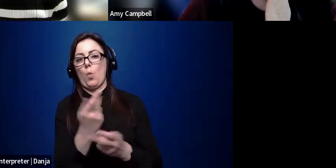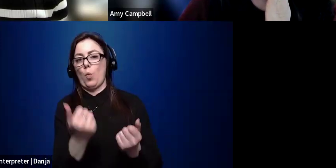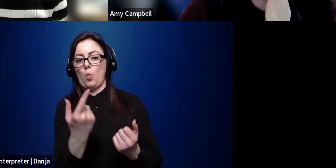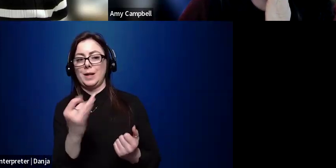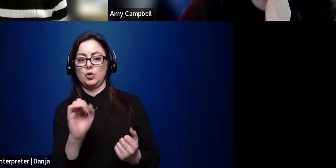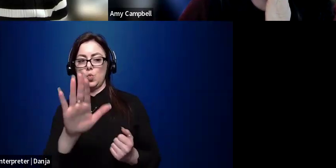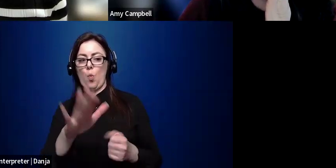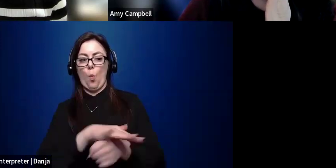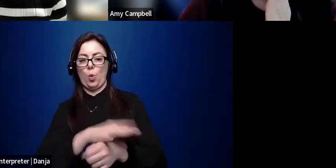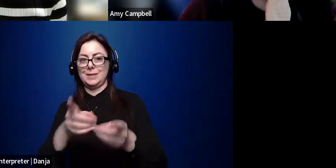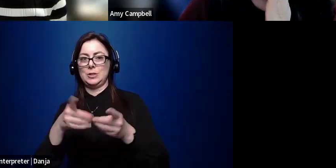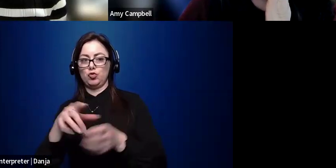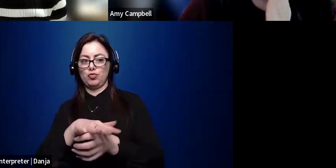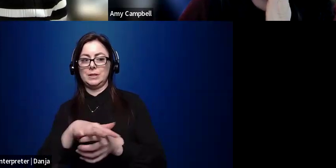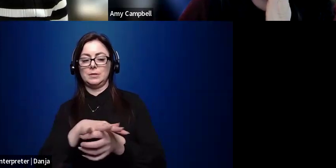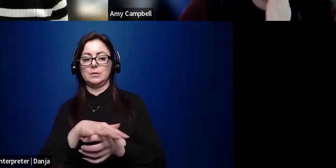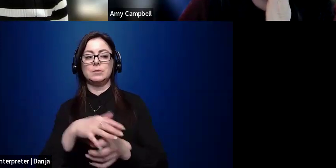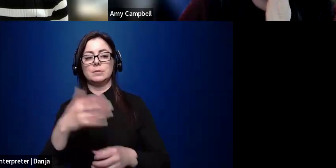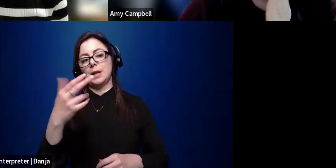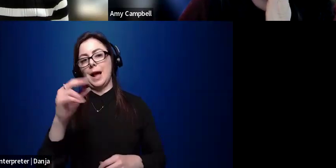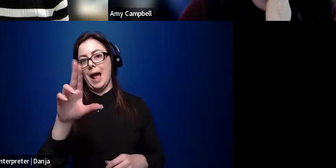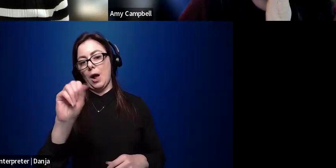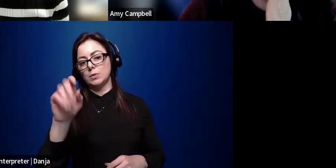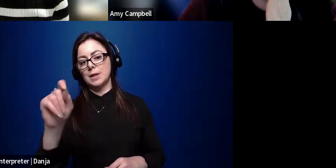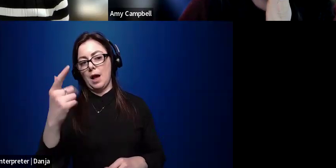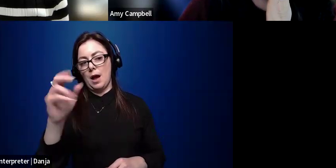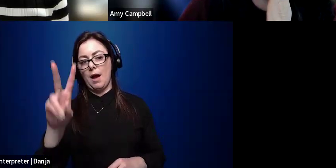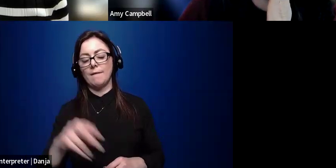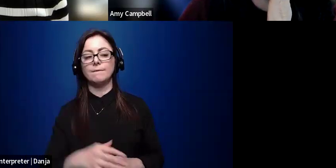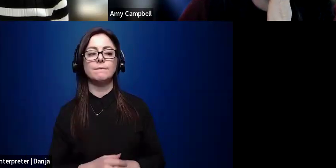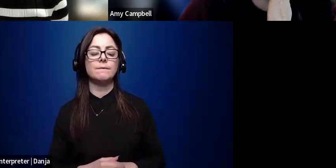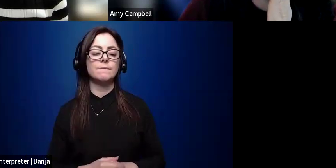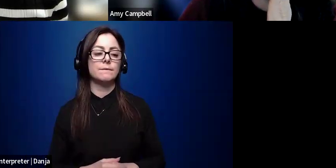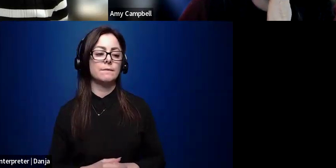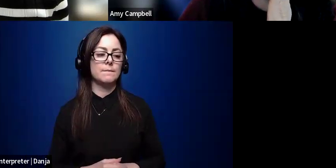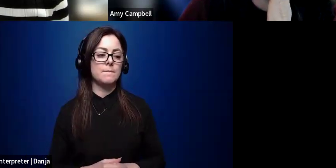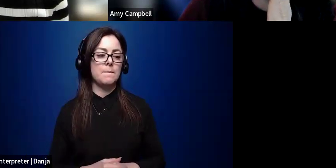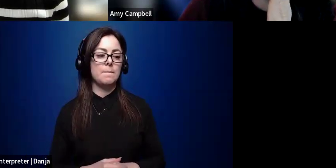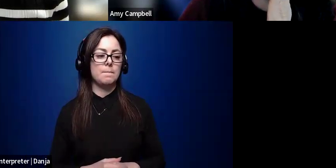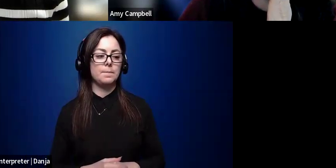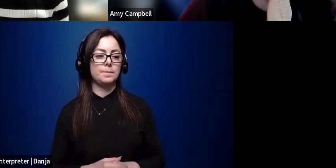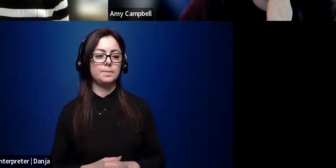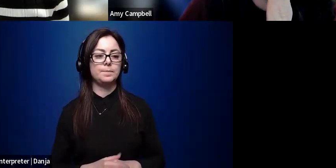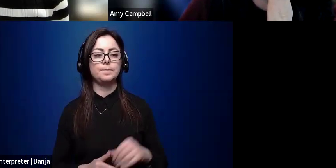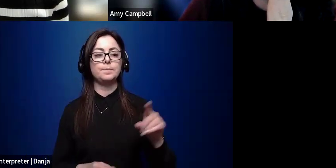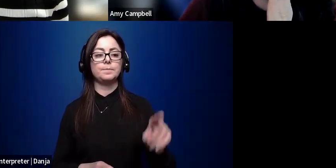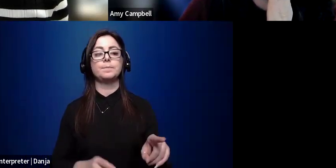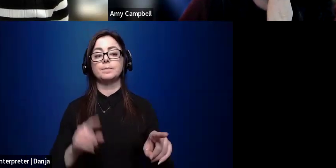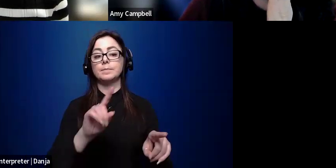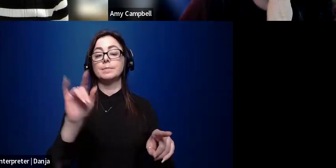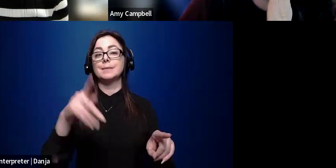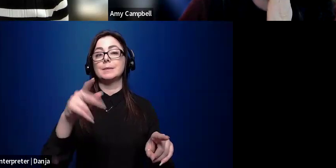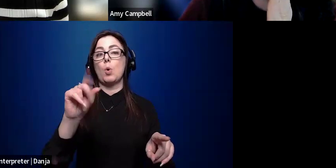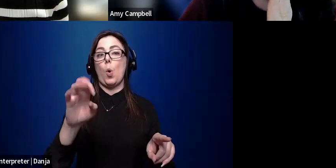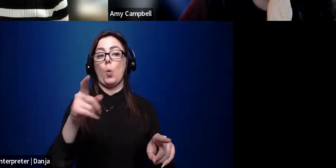easy website to get to. You can find out who represents you by entering your zip